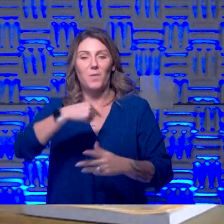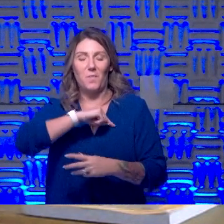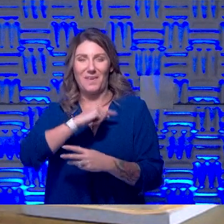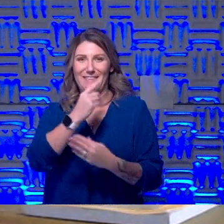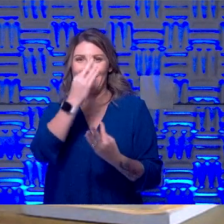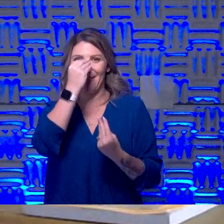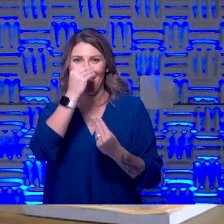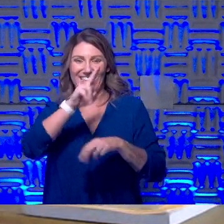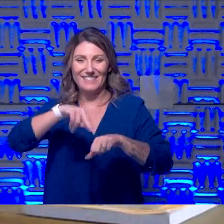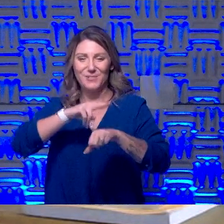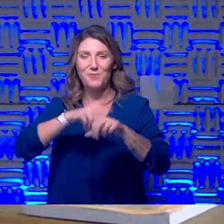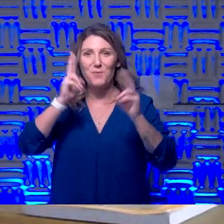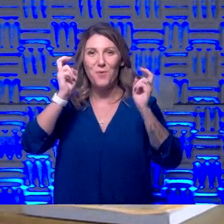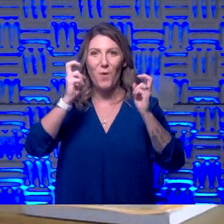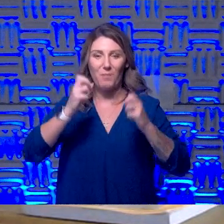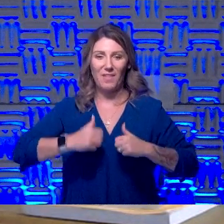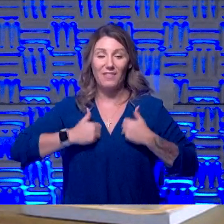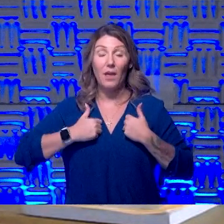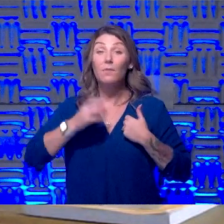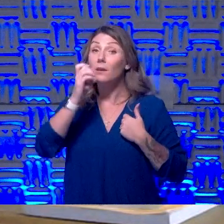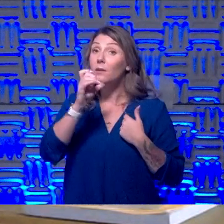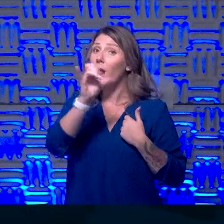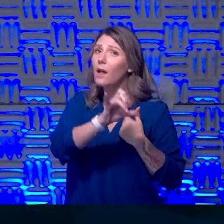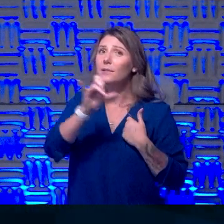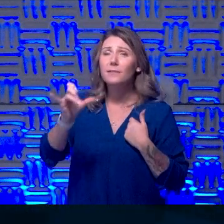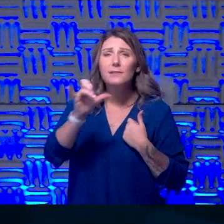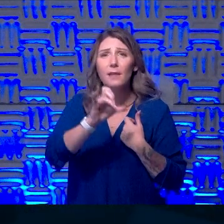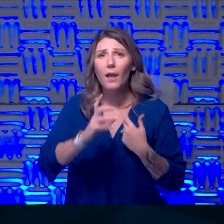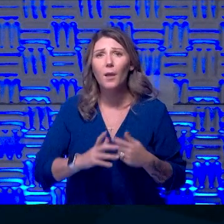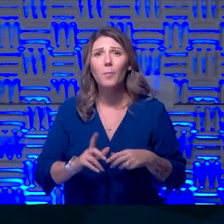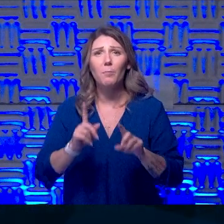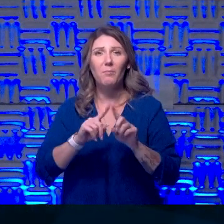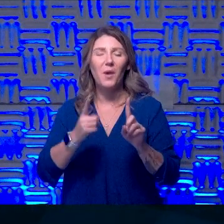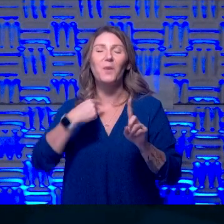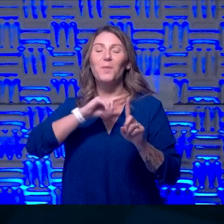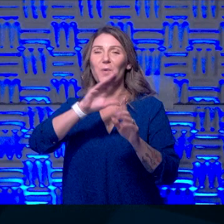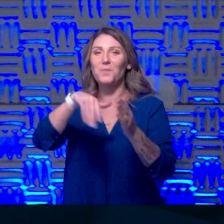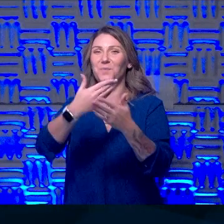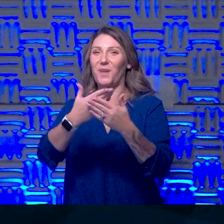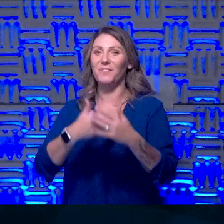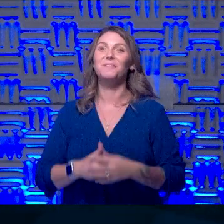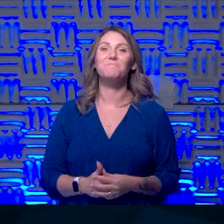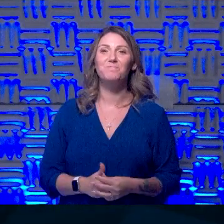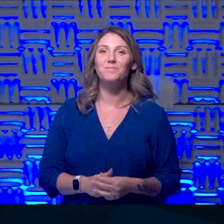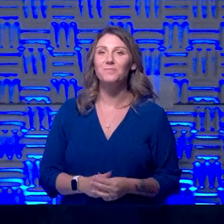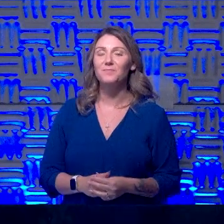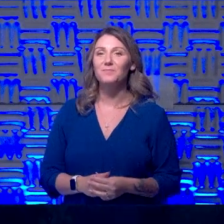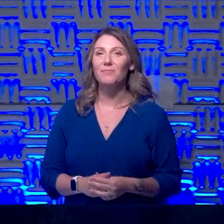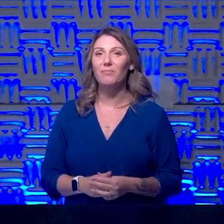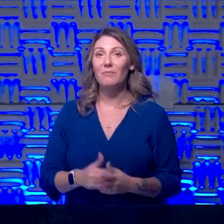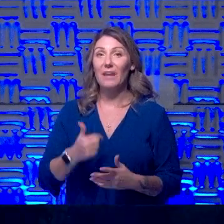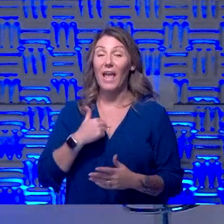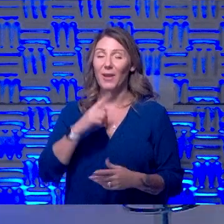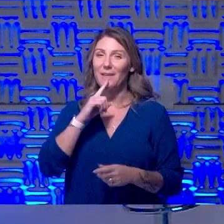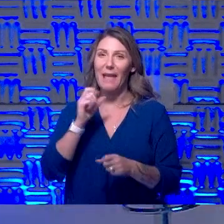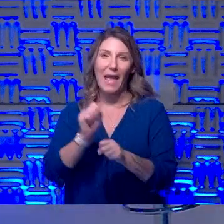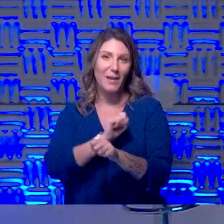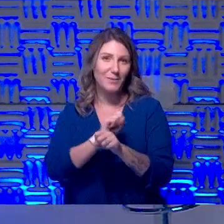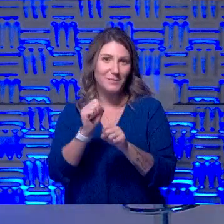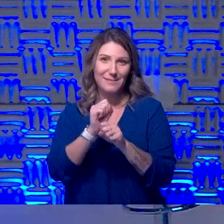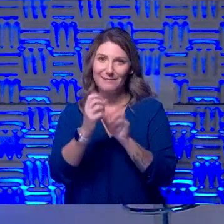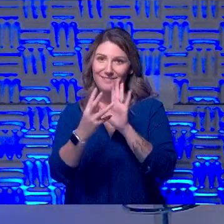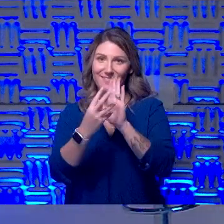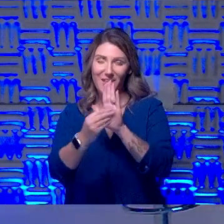to be a normal life before. It won't be the same, but we're getting there. Yeah, I would absolutely echo